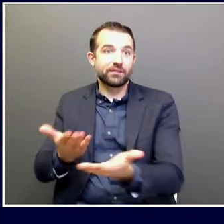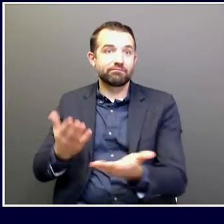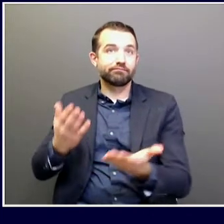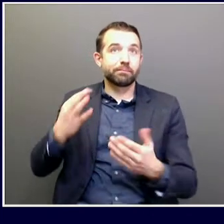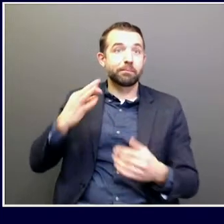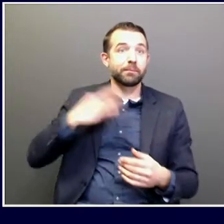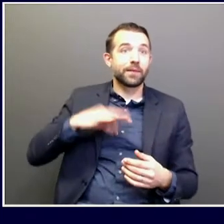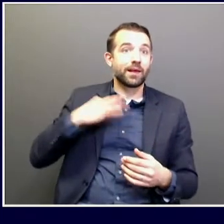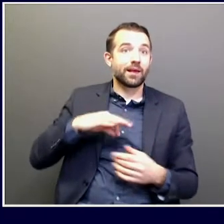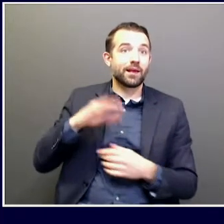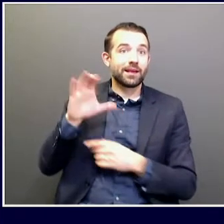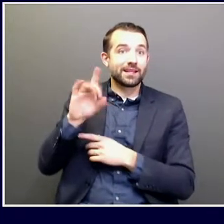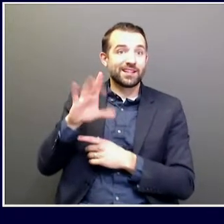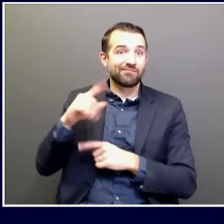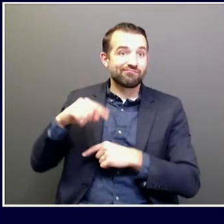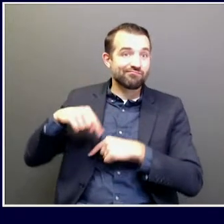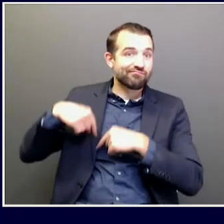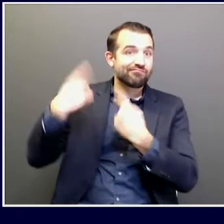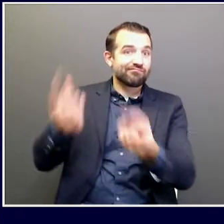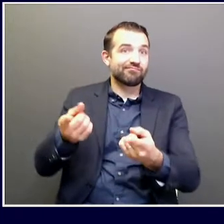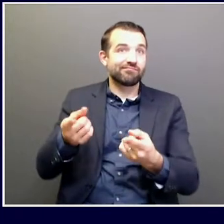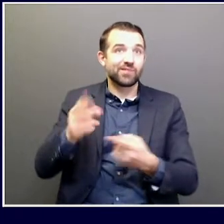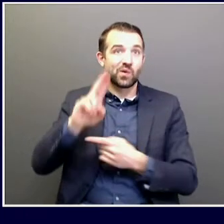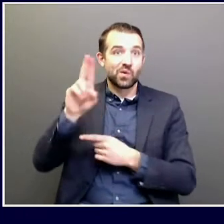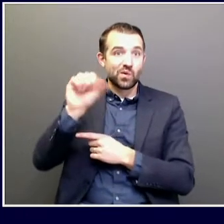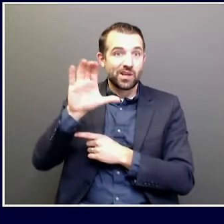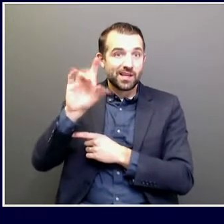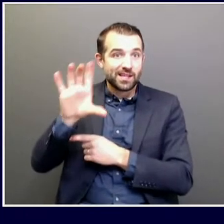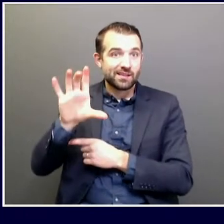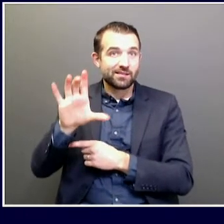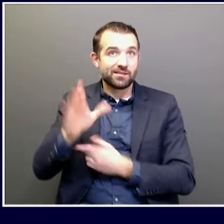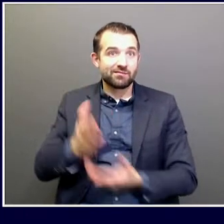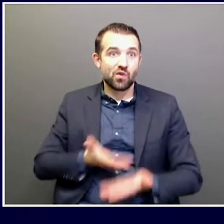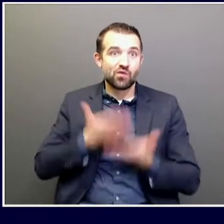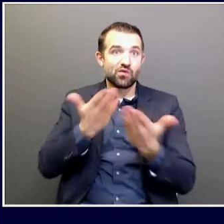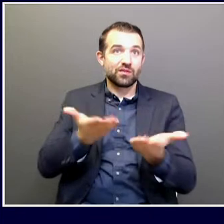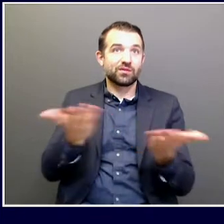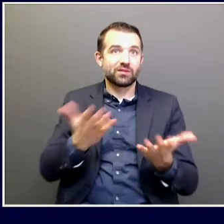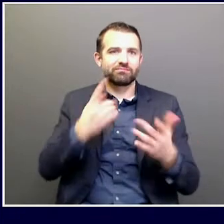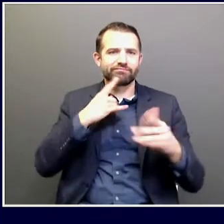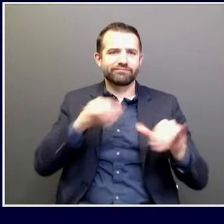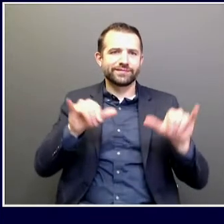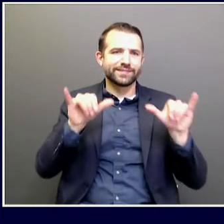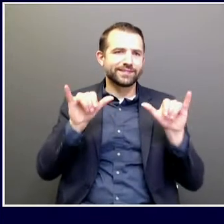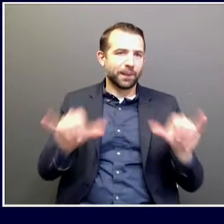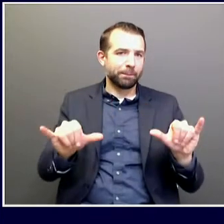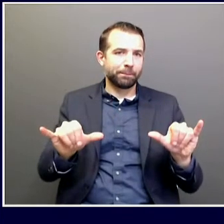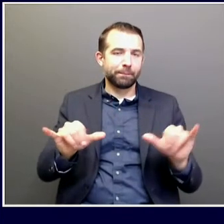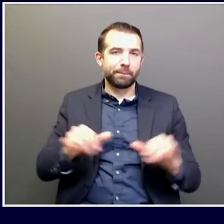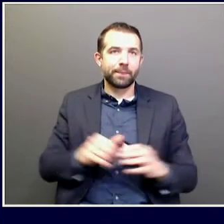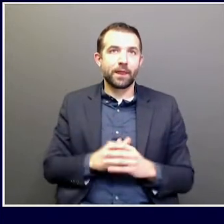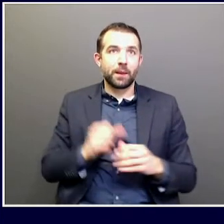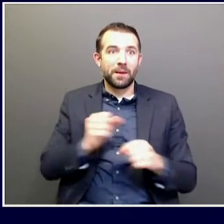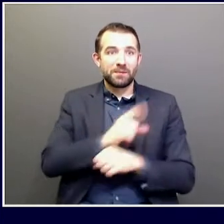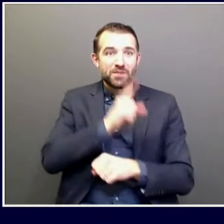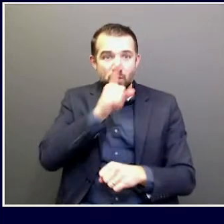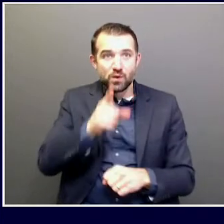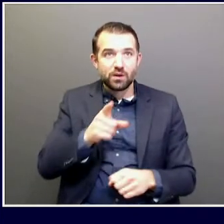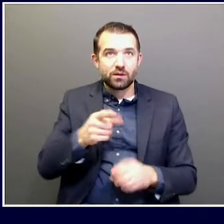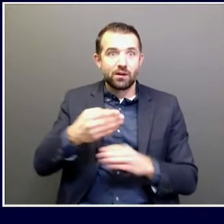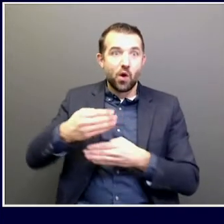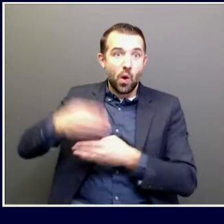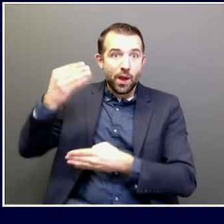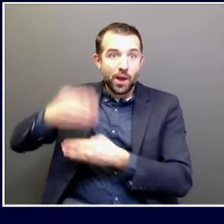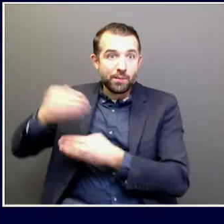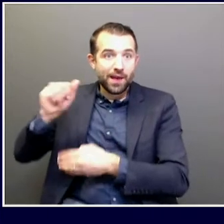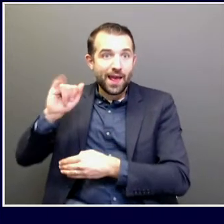They include, when you're indoors in a public space, make sure there's ventilation. They include masking when you're indoors in a public space or even outdoors